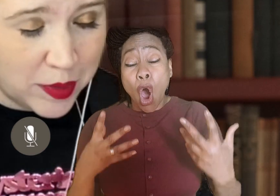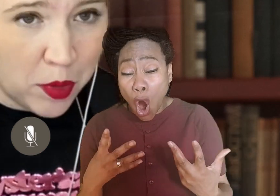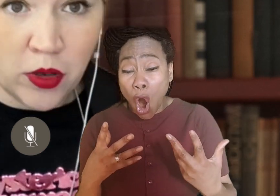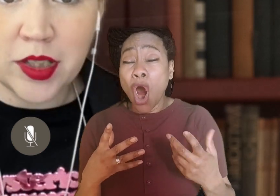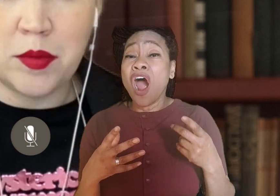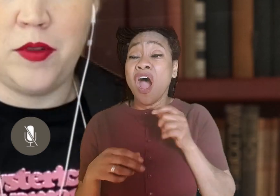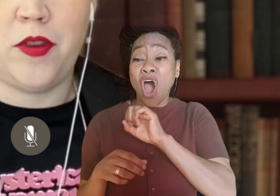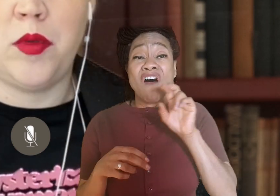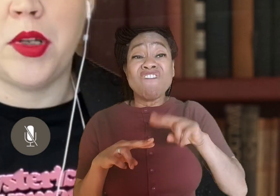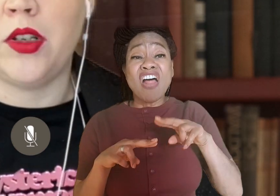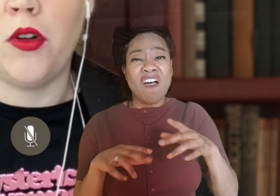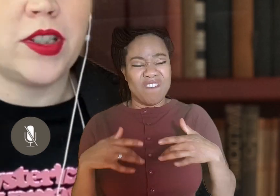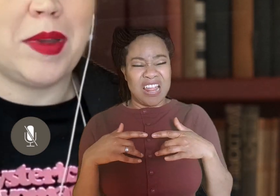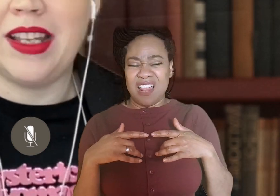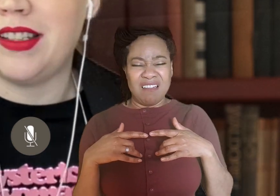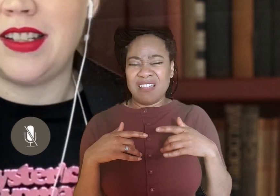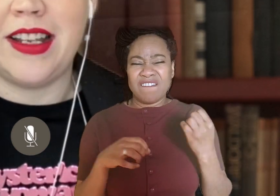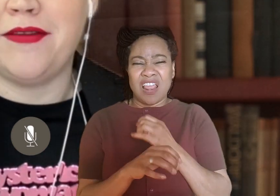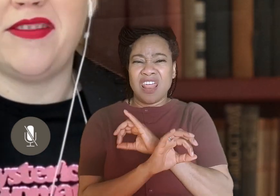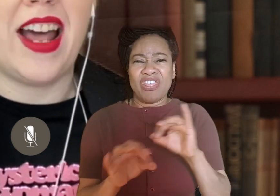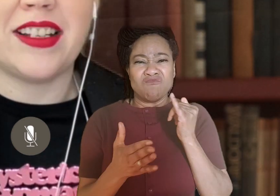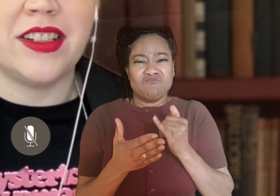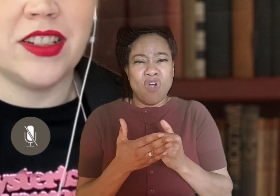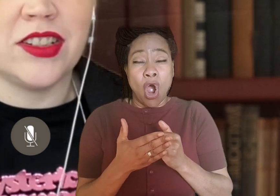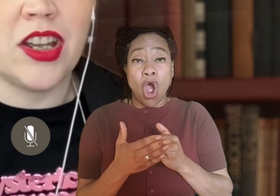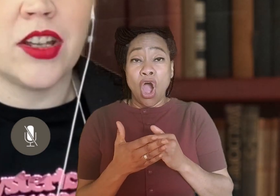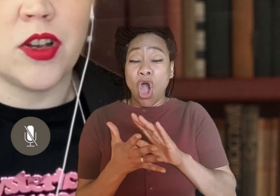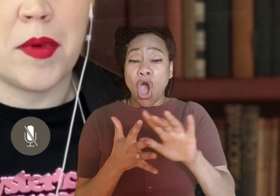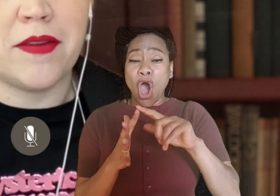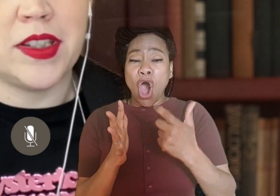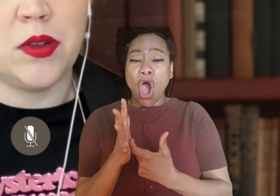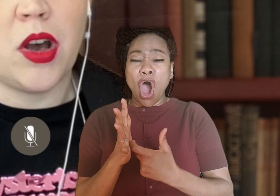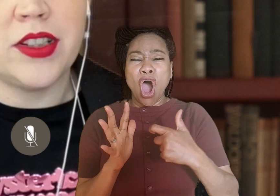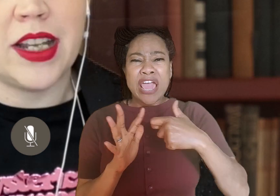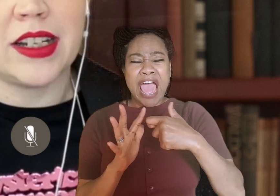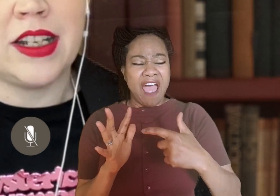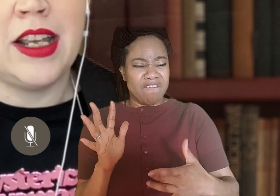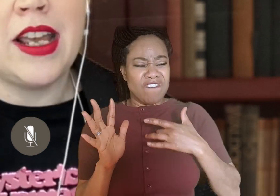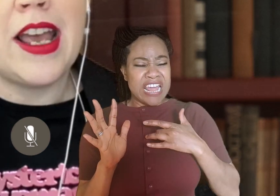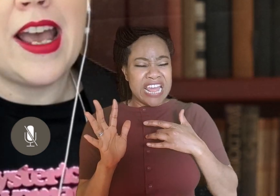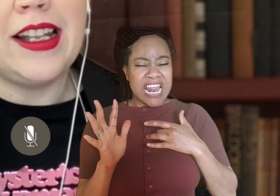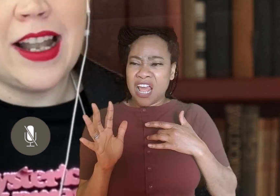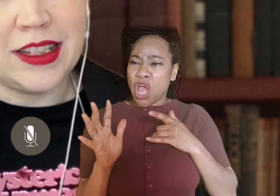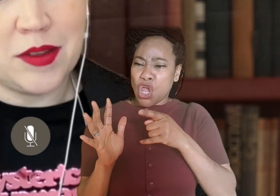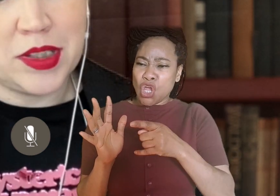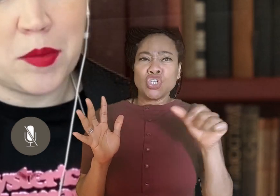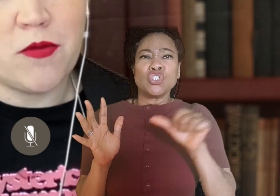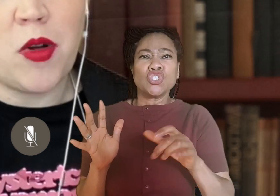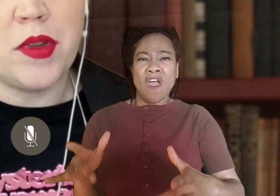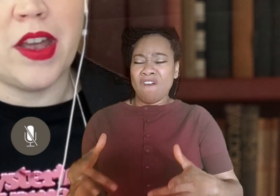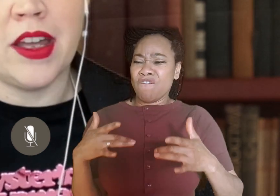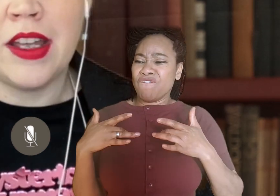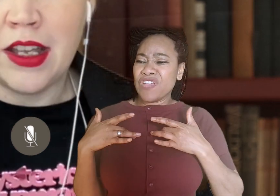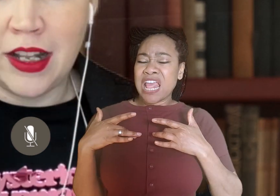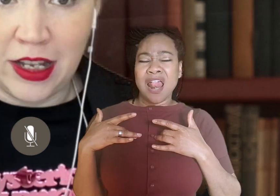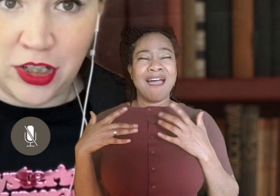it was impossible for a woman not to be instantly flattered and turned on by physical contact, unless there was something wrong